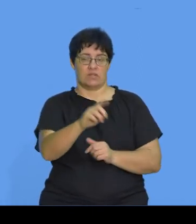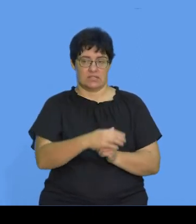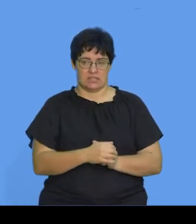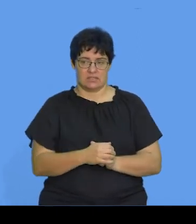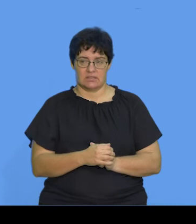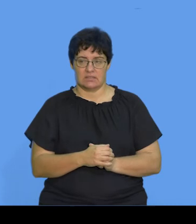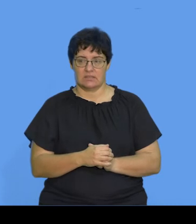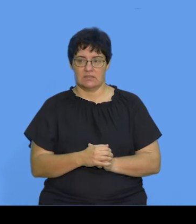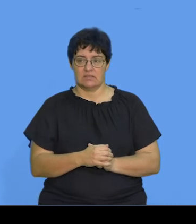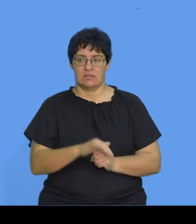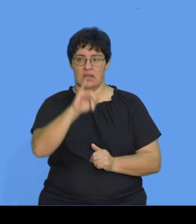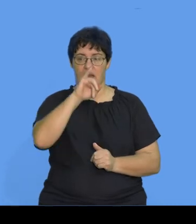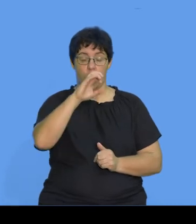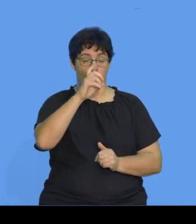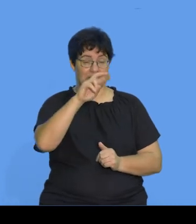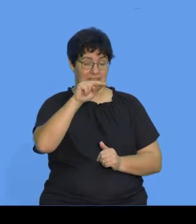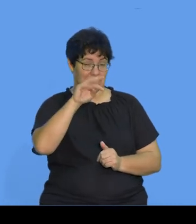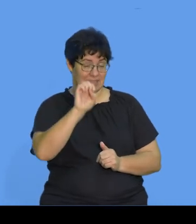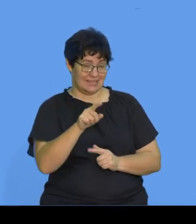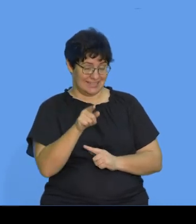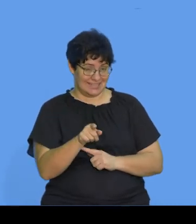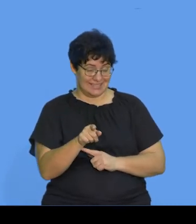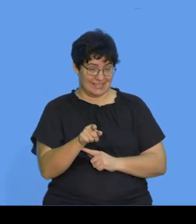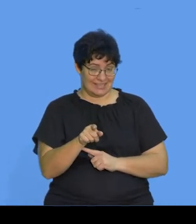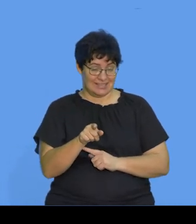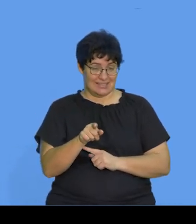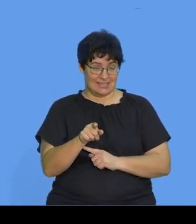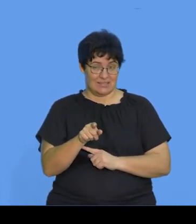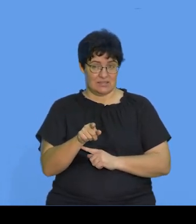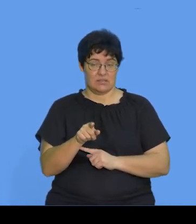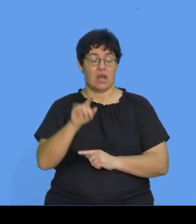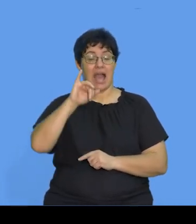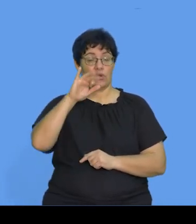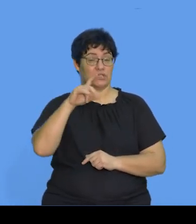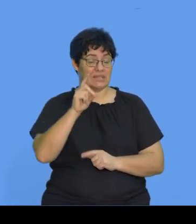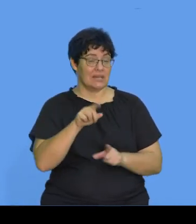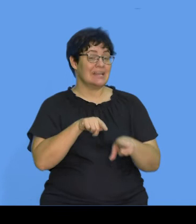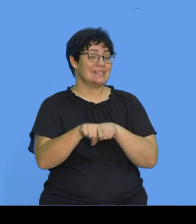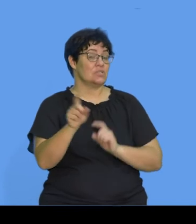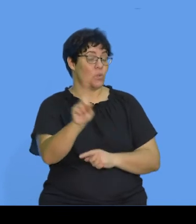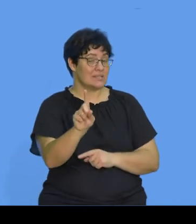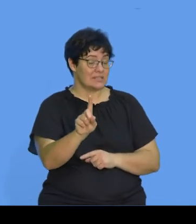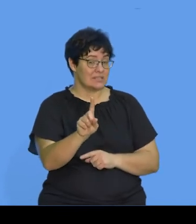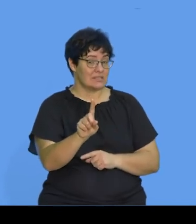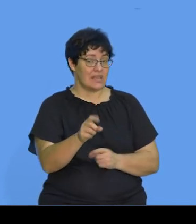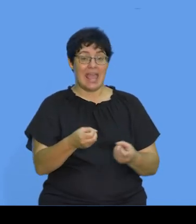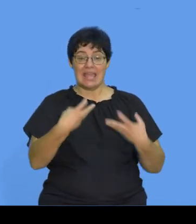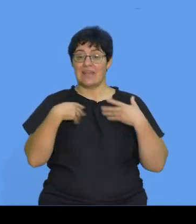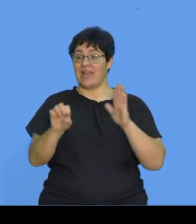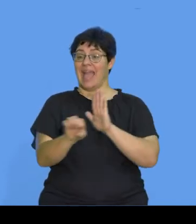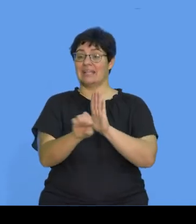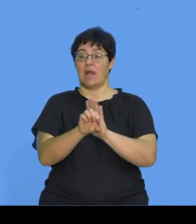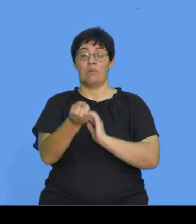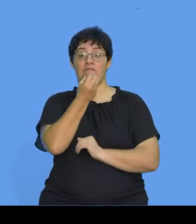for? Okay, so now it's iodine, that number A. Iodine tests what? They haven't given